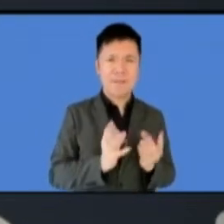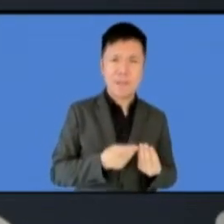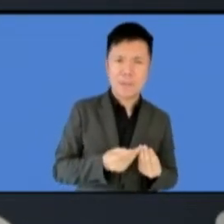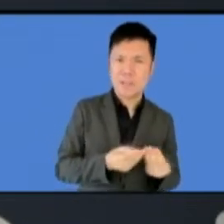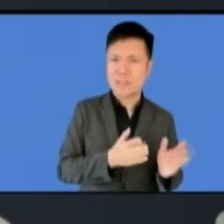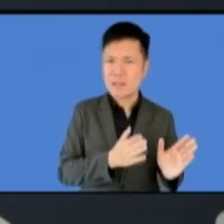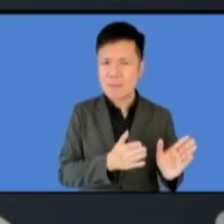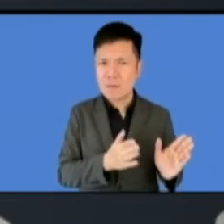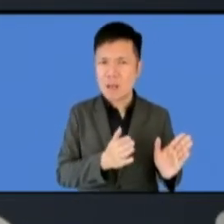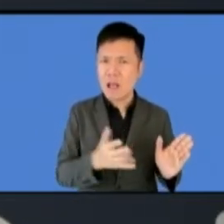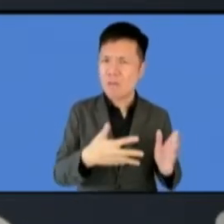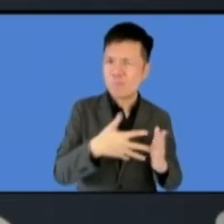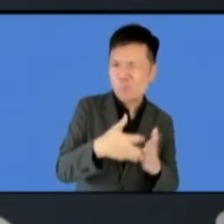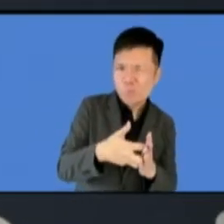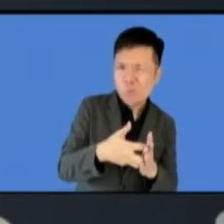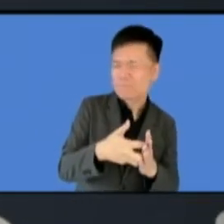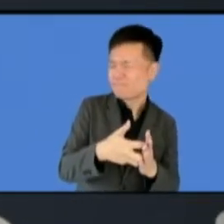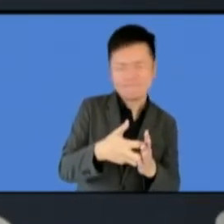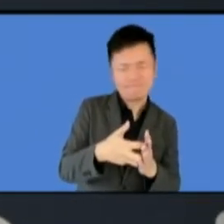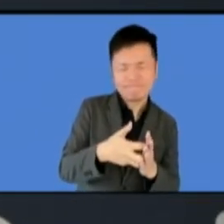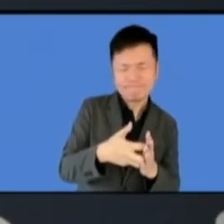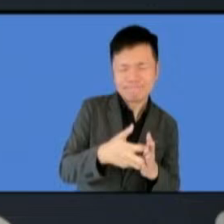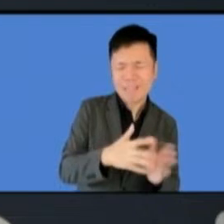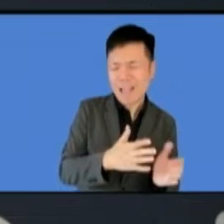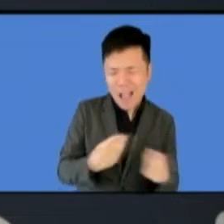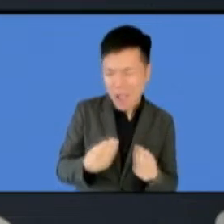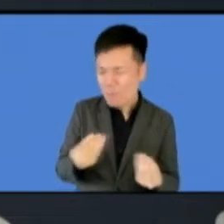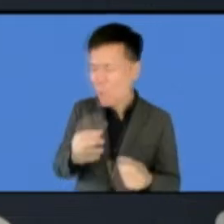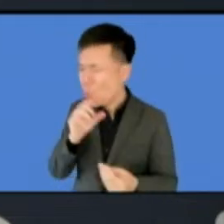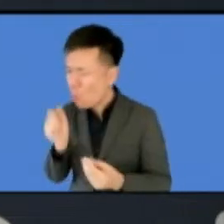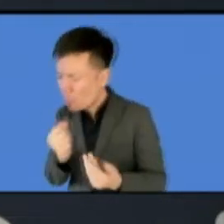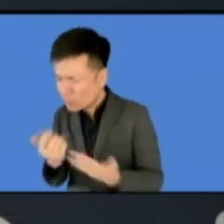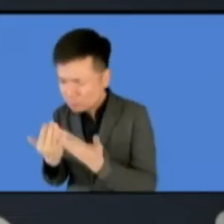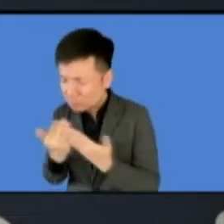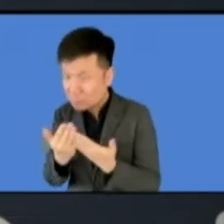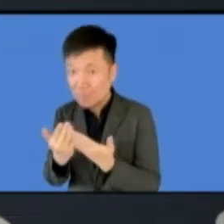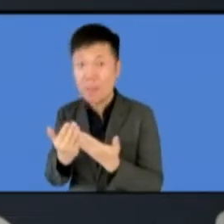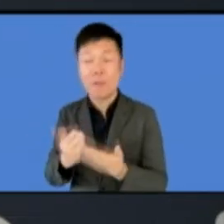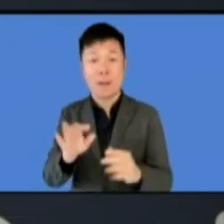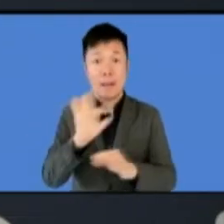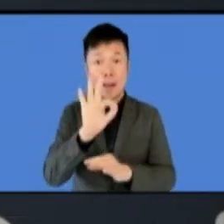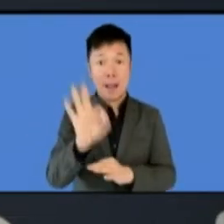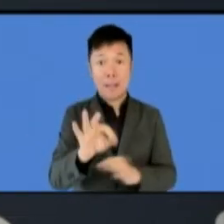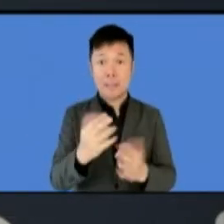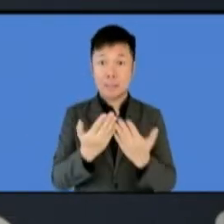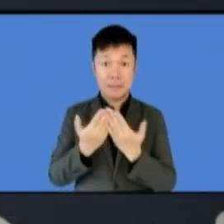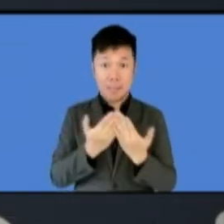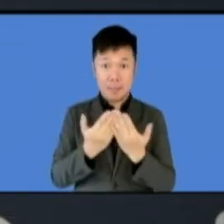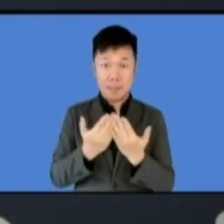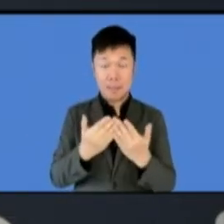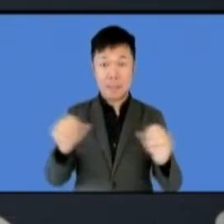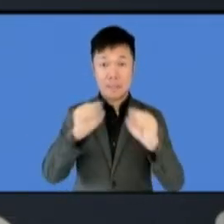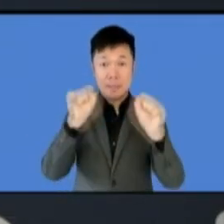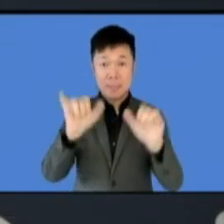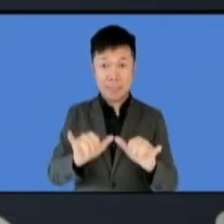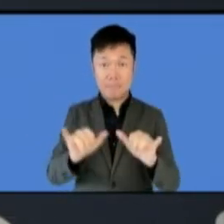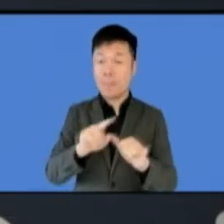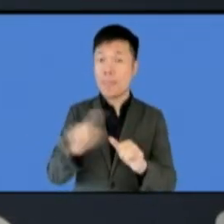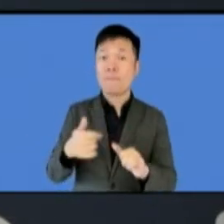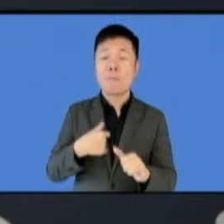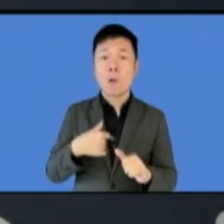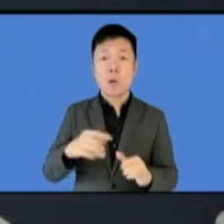what options and solutions are there? Let me give you some examples. Can educational systems be reoriented for learning across